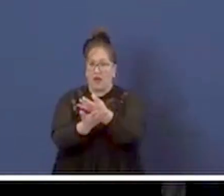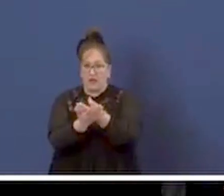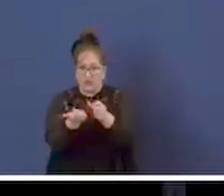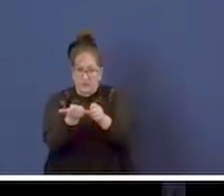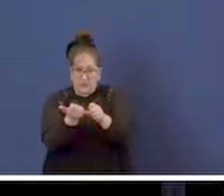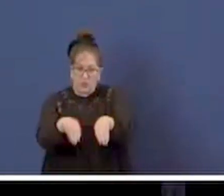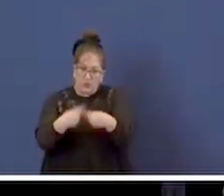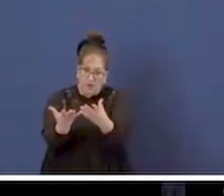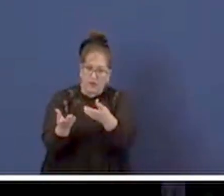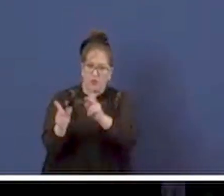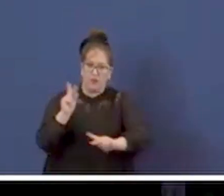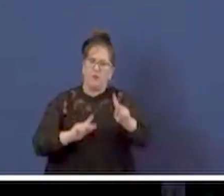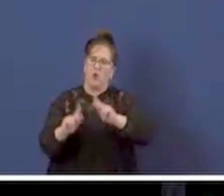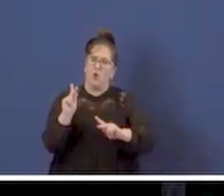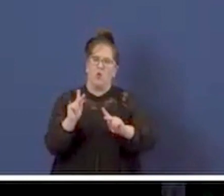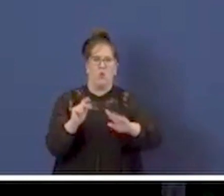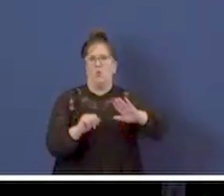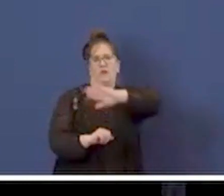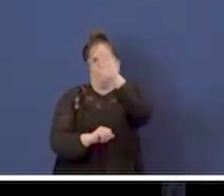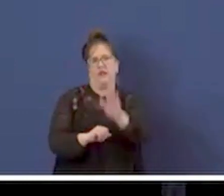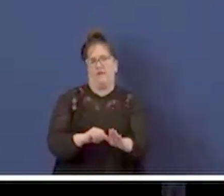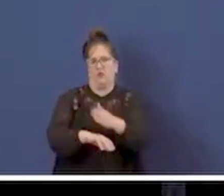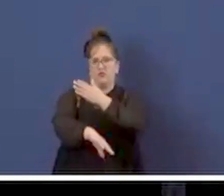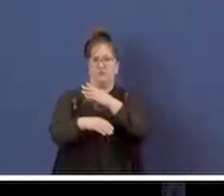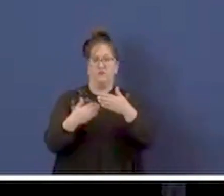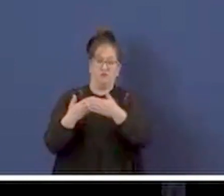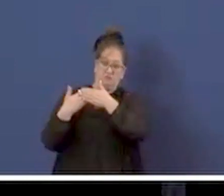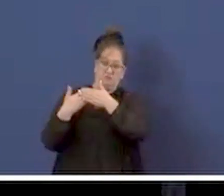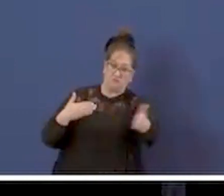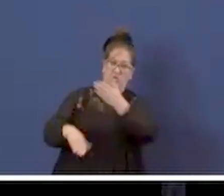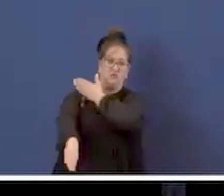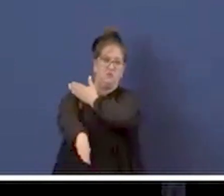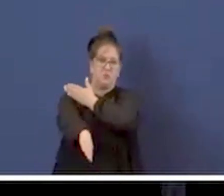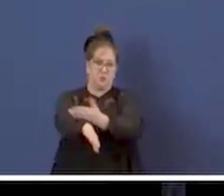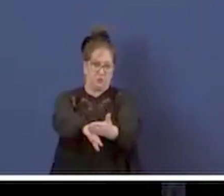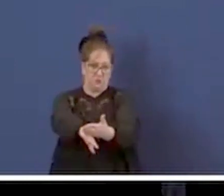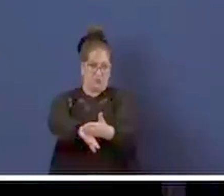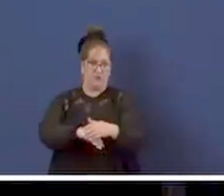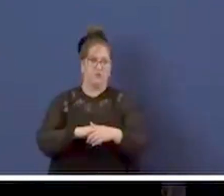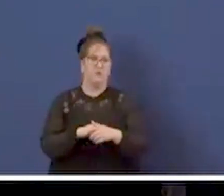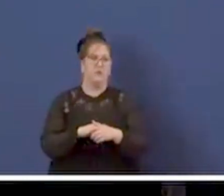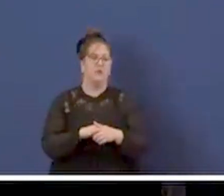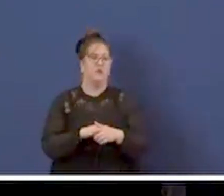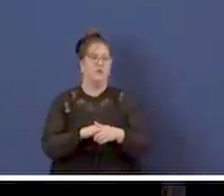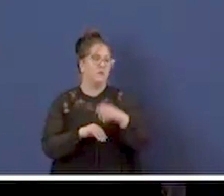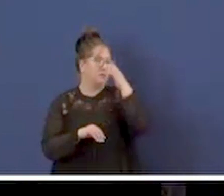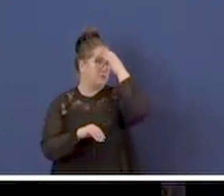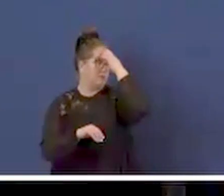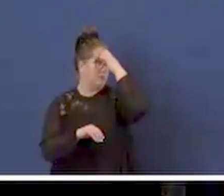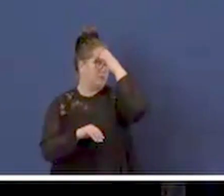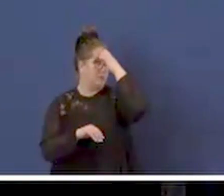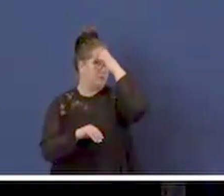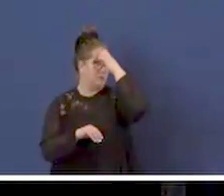offering to people, we've never done that well since then. And the application that we took from poor people at the time